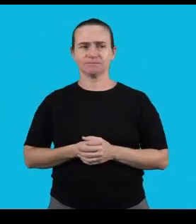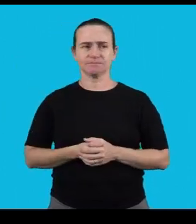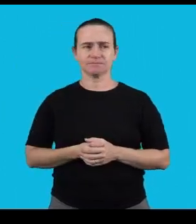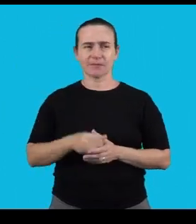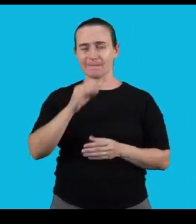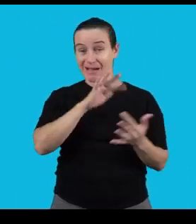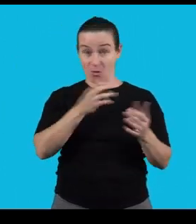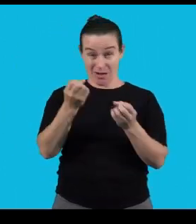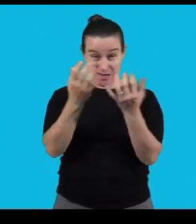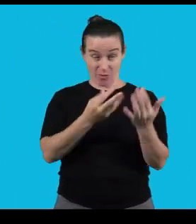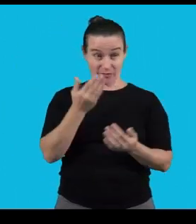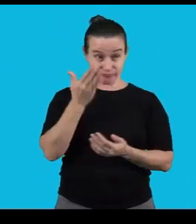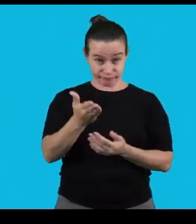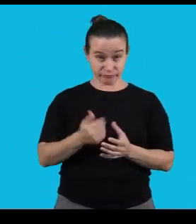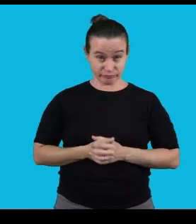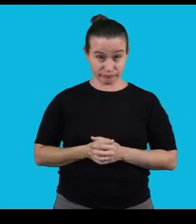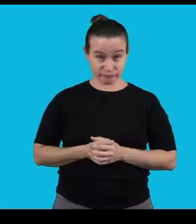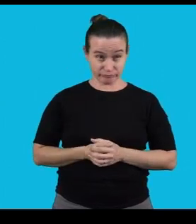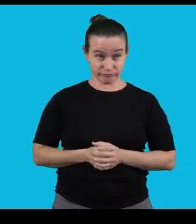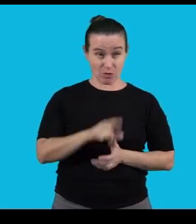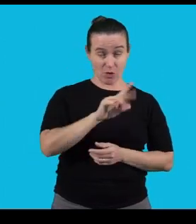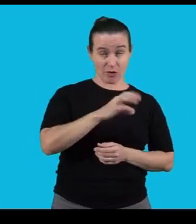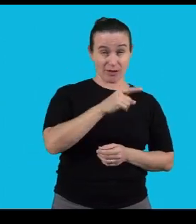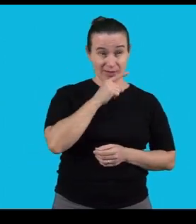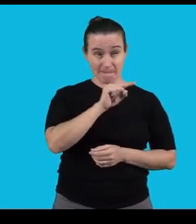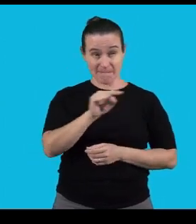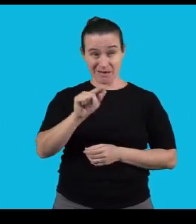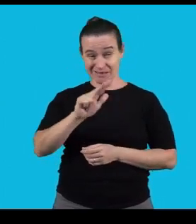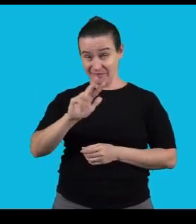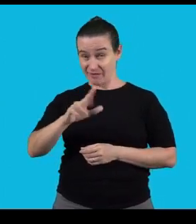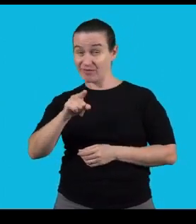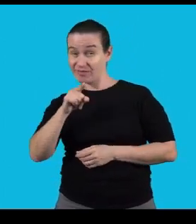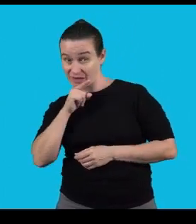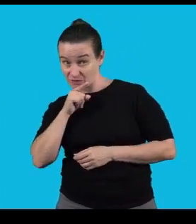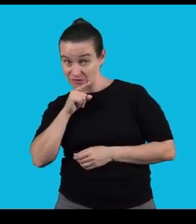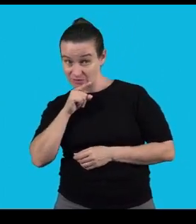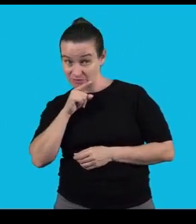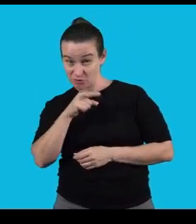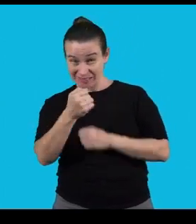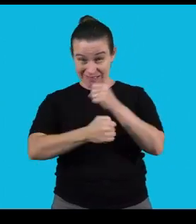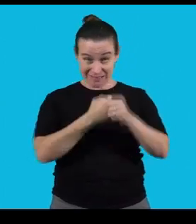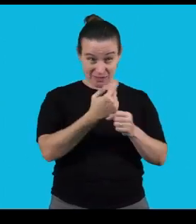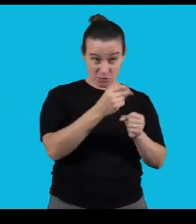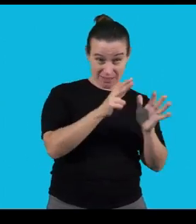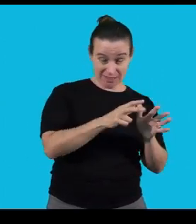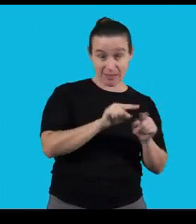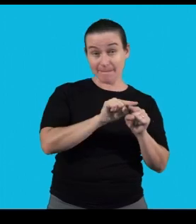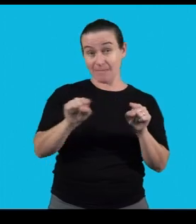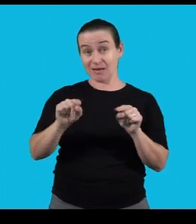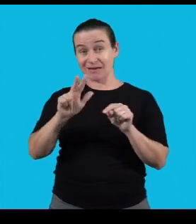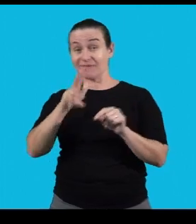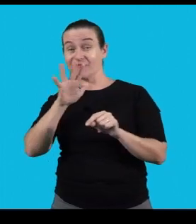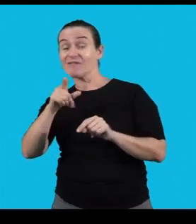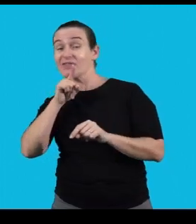130,000. And this is how you calculate. You are going to say 130,000, which is 2018,